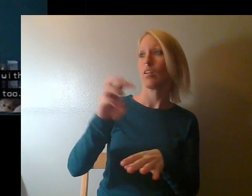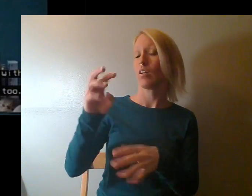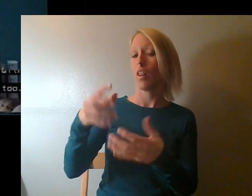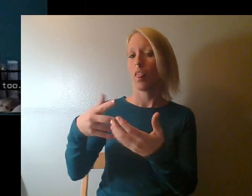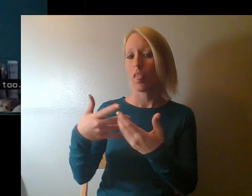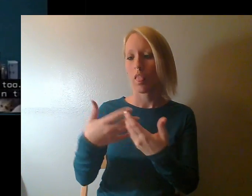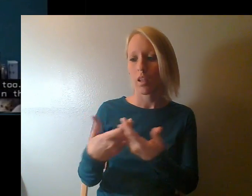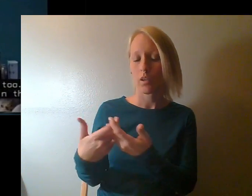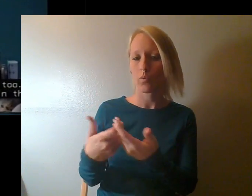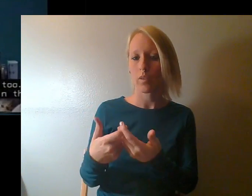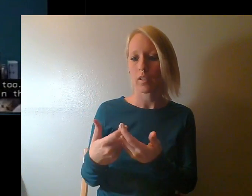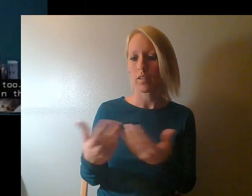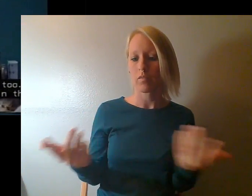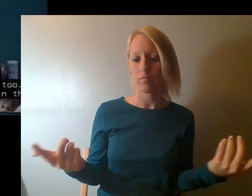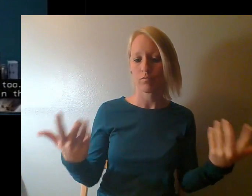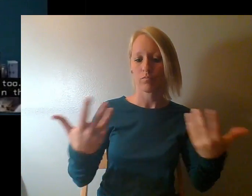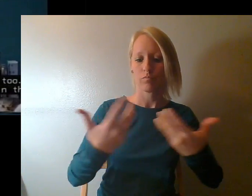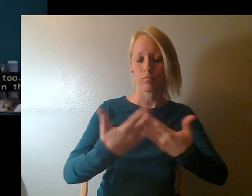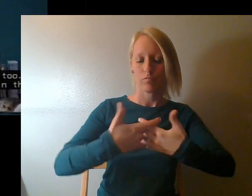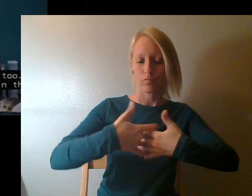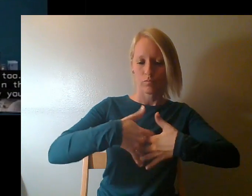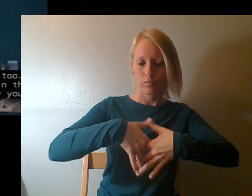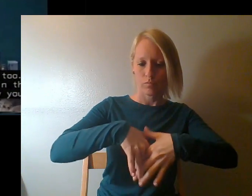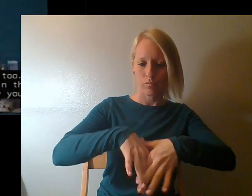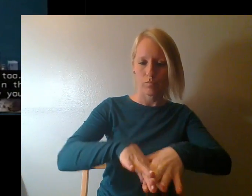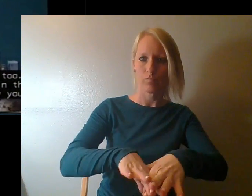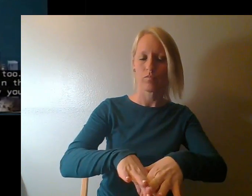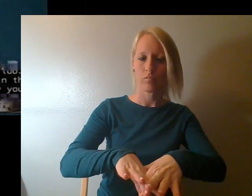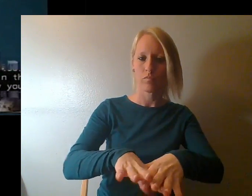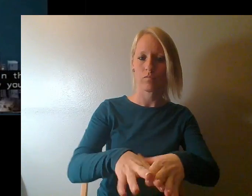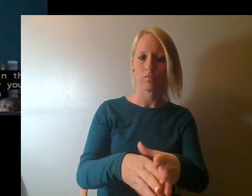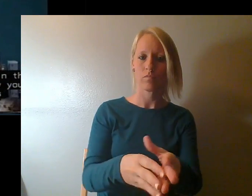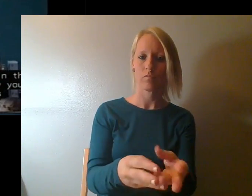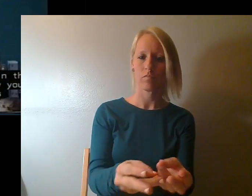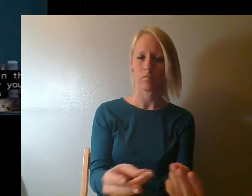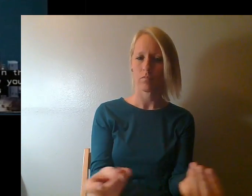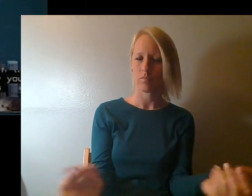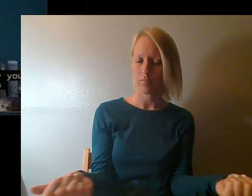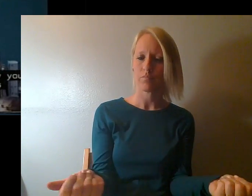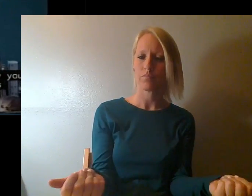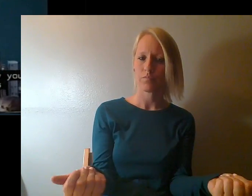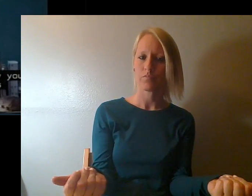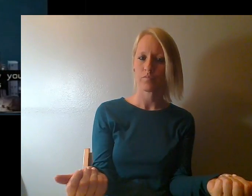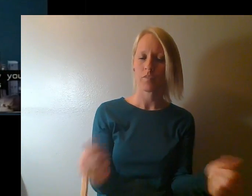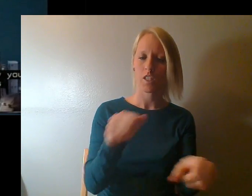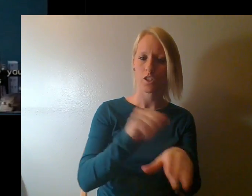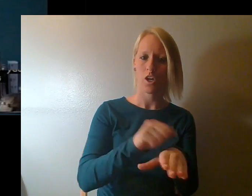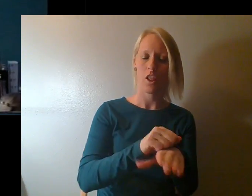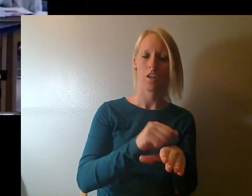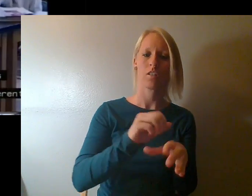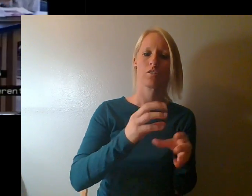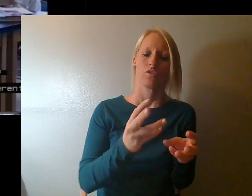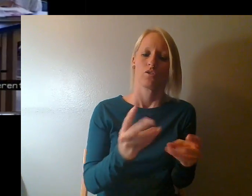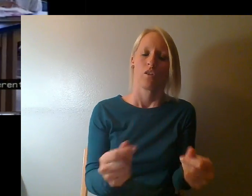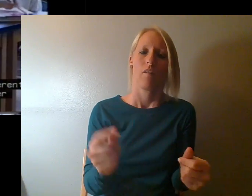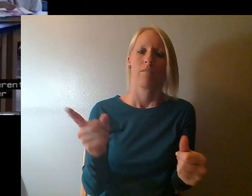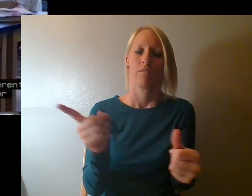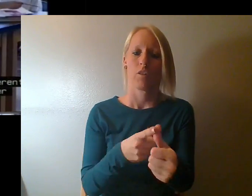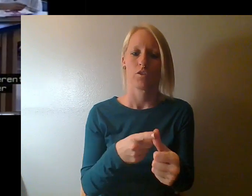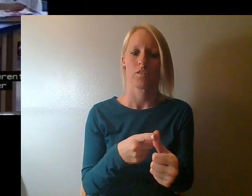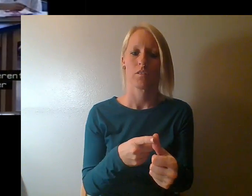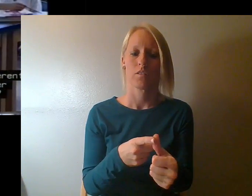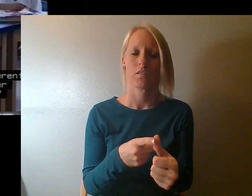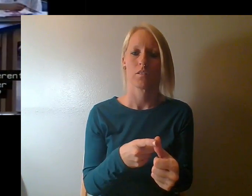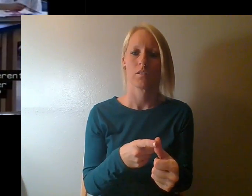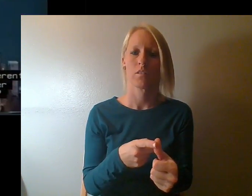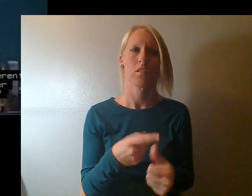The solid has to dissolve in the liquid first, and that's why you get that different. That's why it takes time. Then how come it's different when you put it in hot water than it is when you